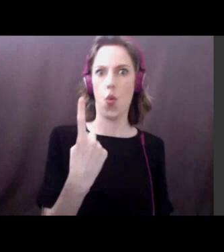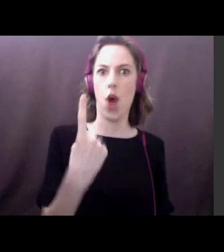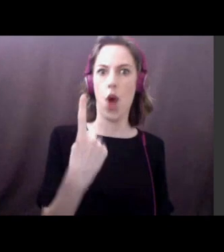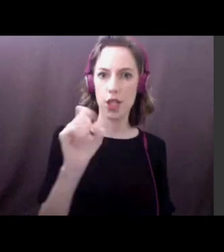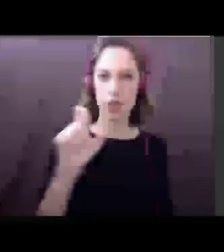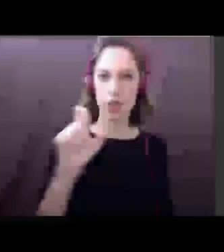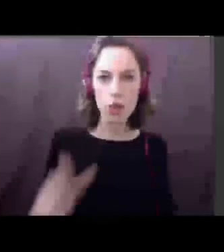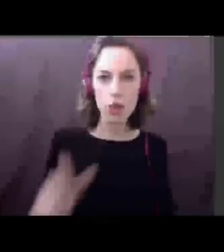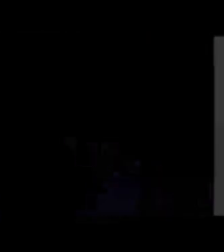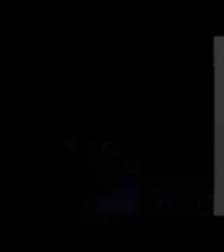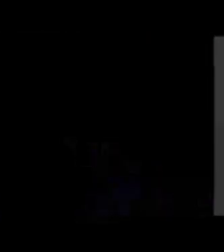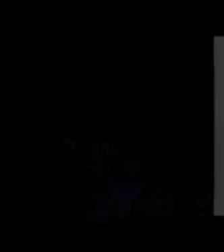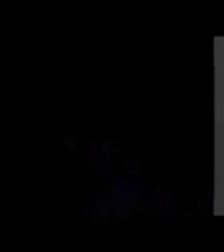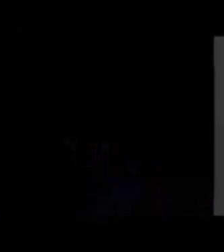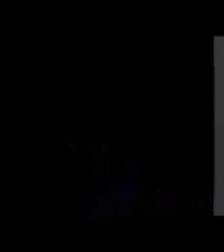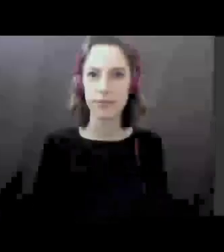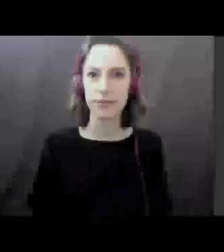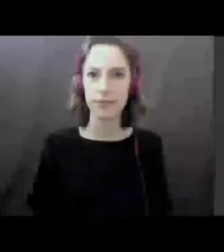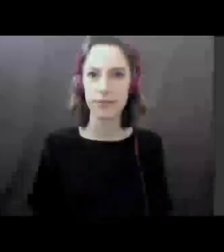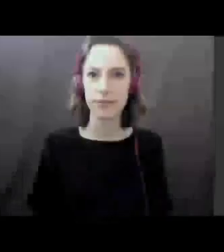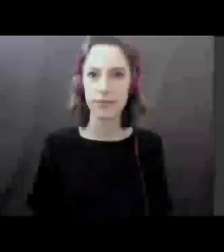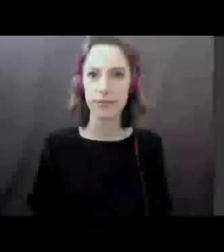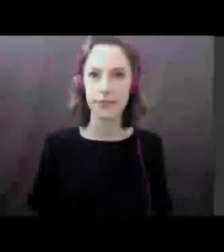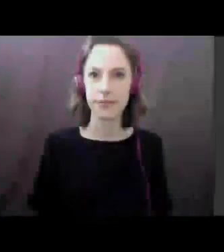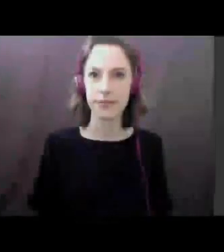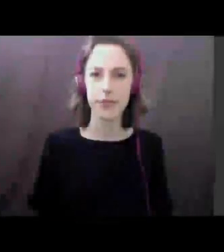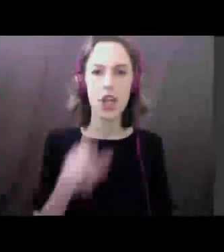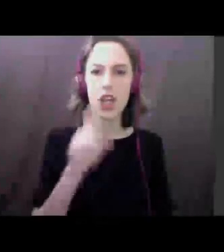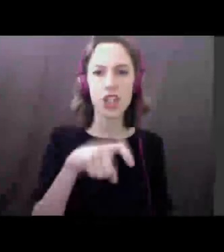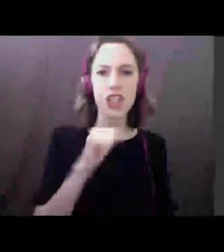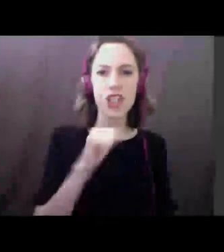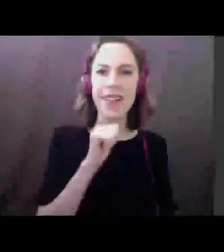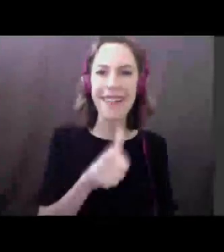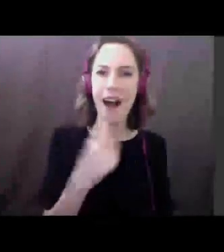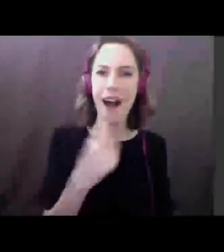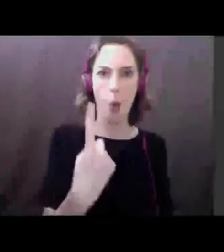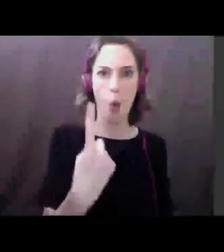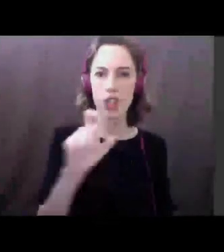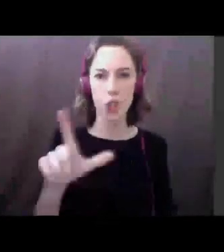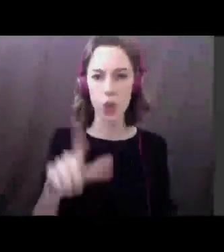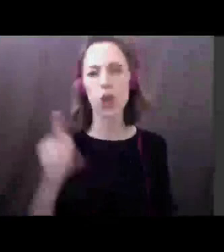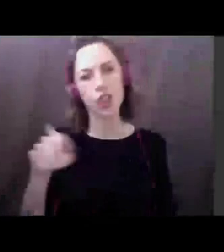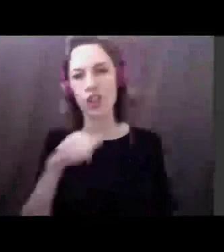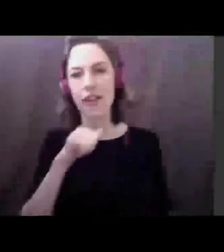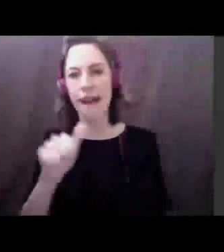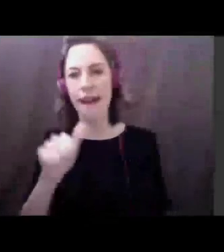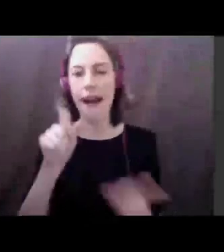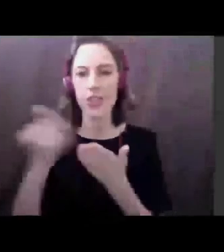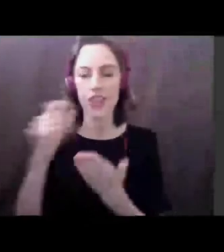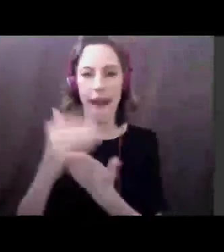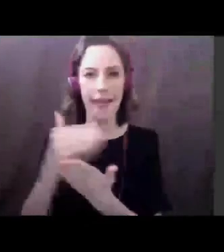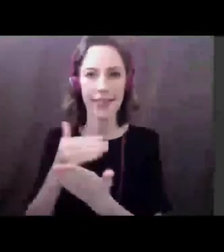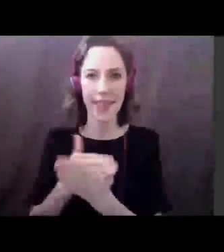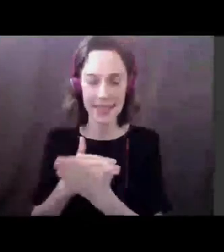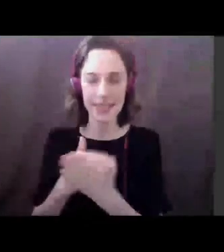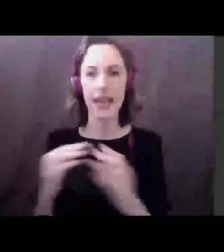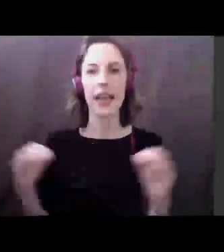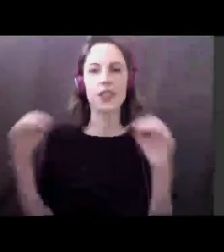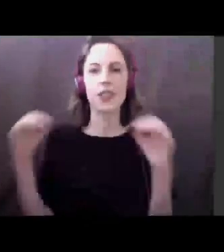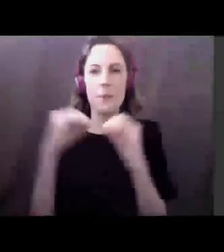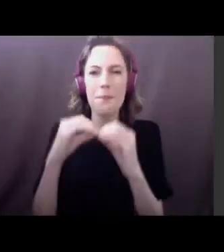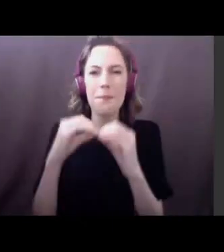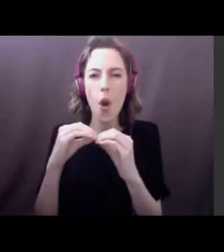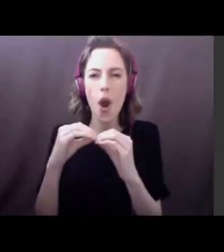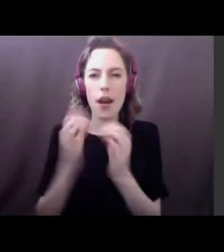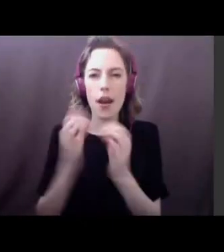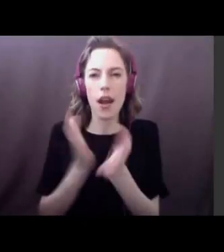in a variety of settings over a period of time, looking at lots of different tools, and ultimately also engaging the parents